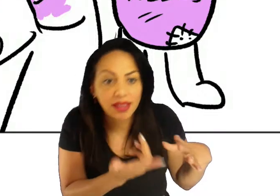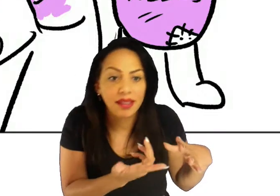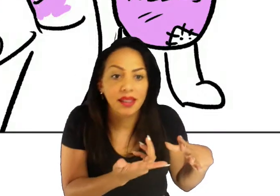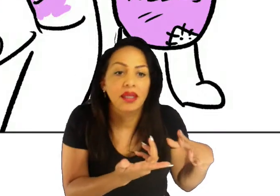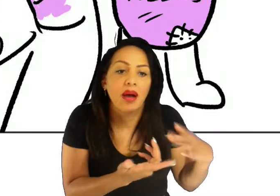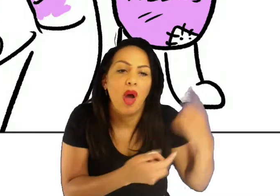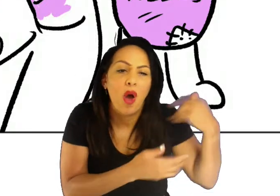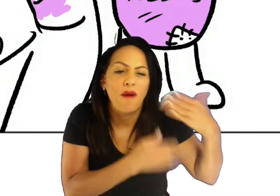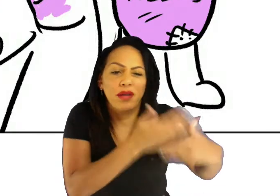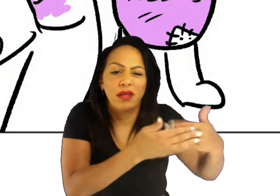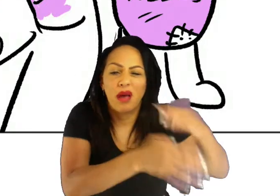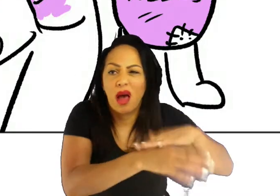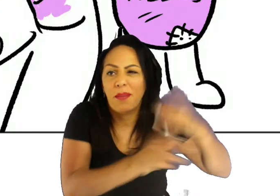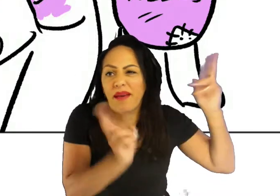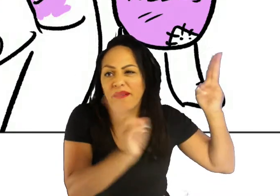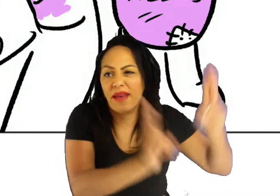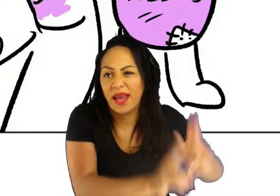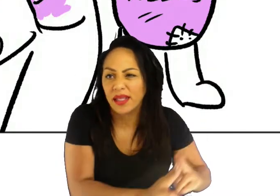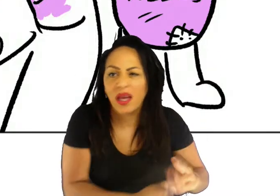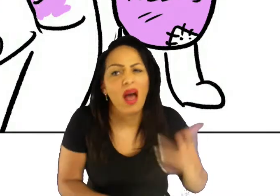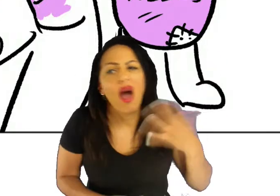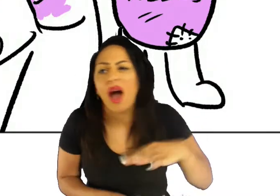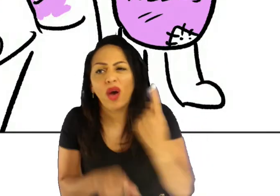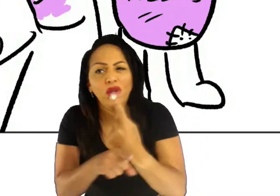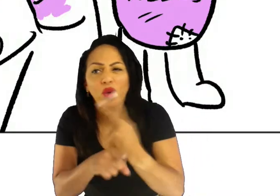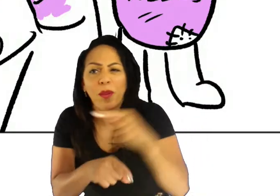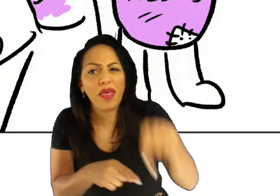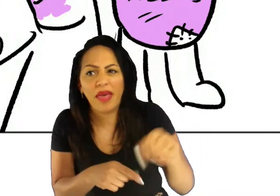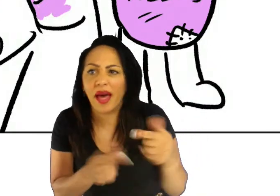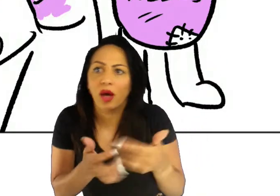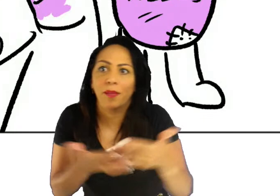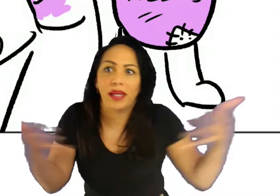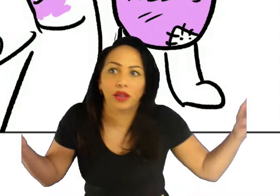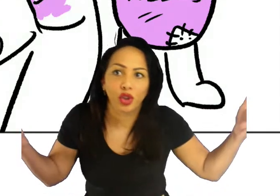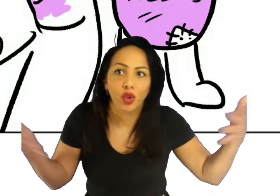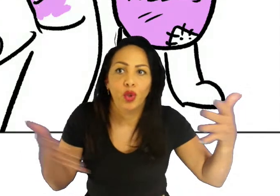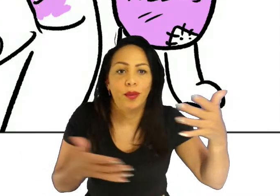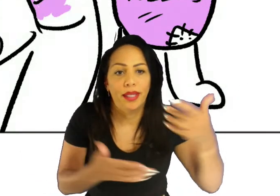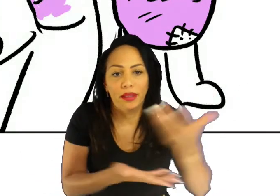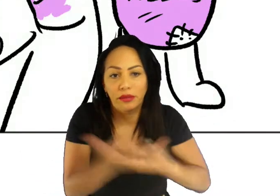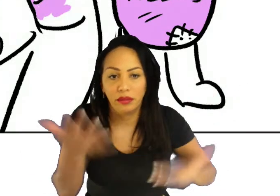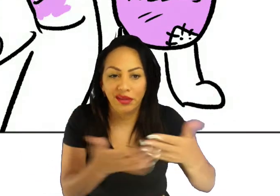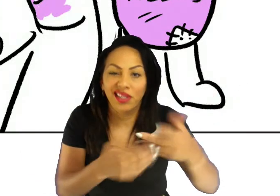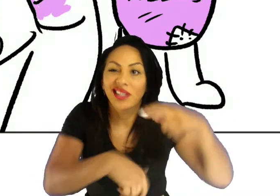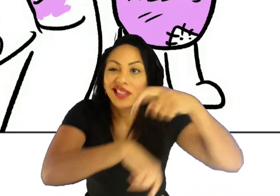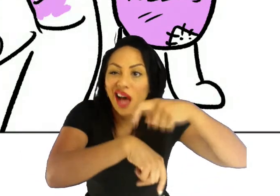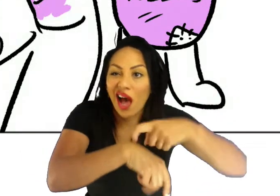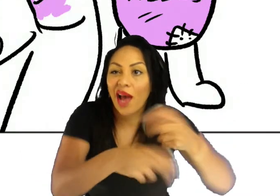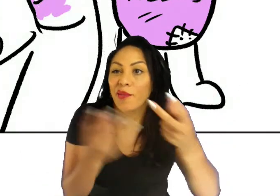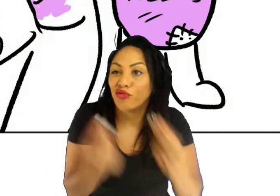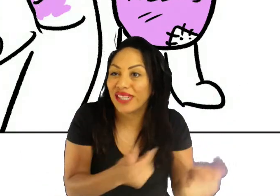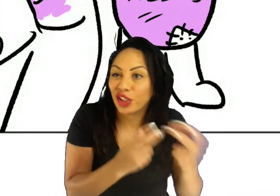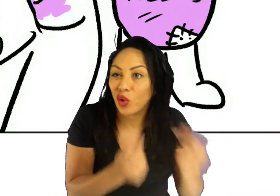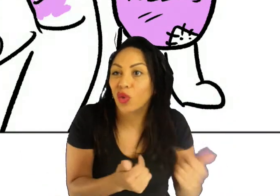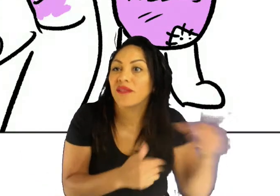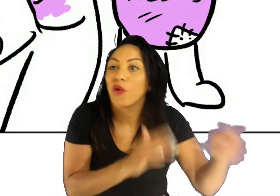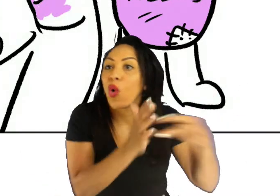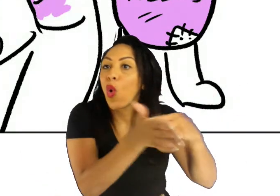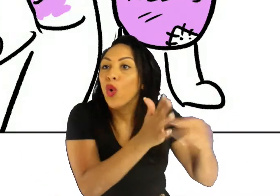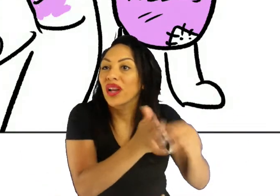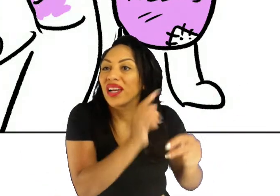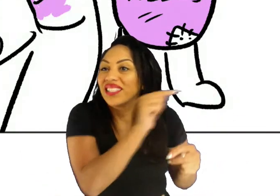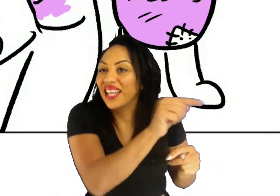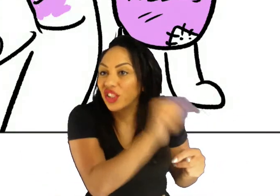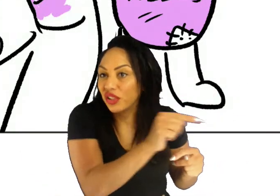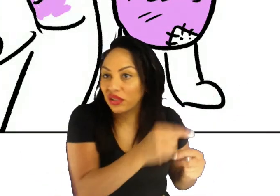a whole talk in itself, but one of the big reasons is just resource, time and money. We're in a sector